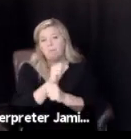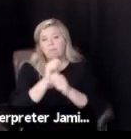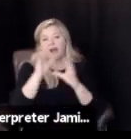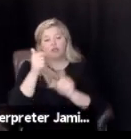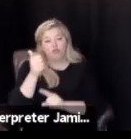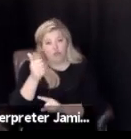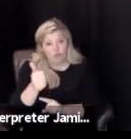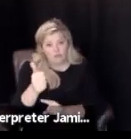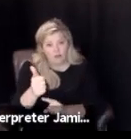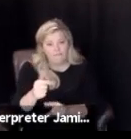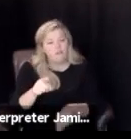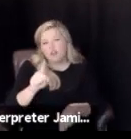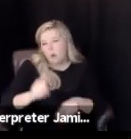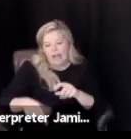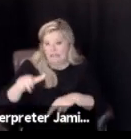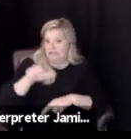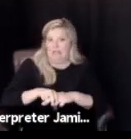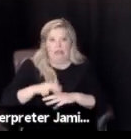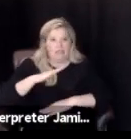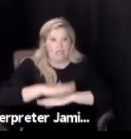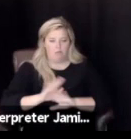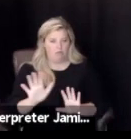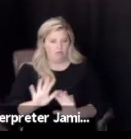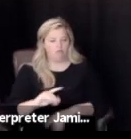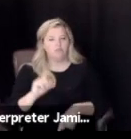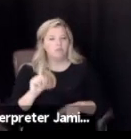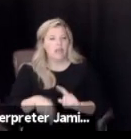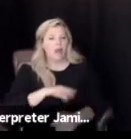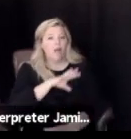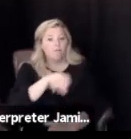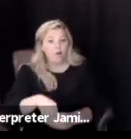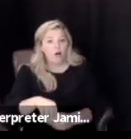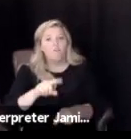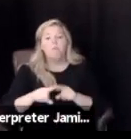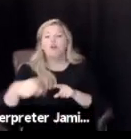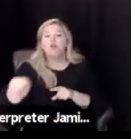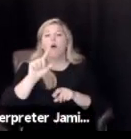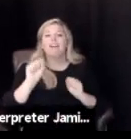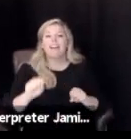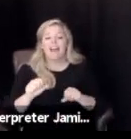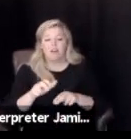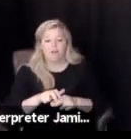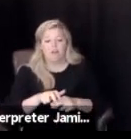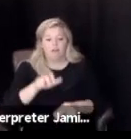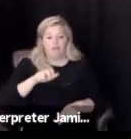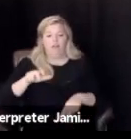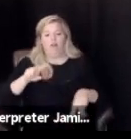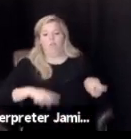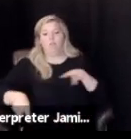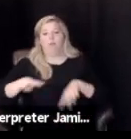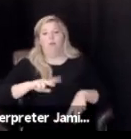You don't get to sit at the table, but you do get to observe the people at the